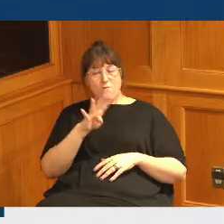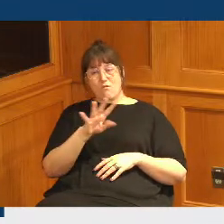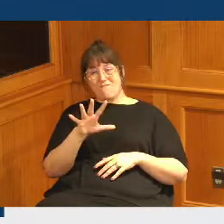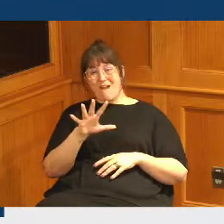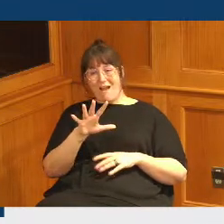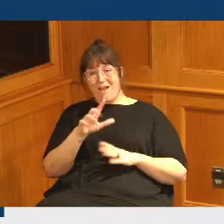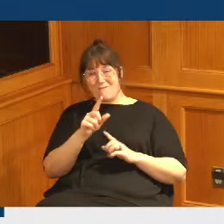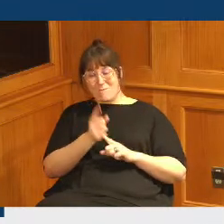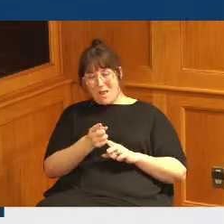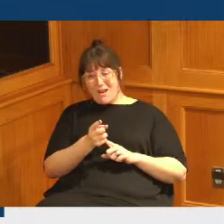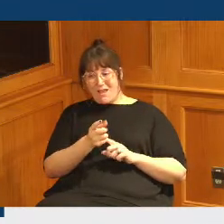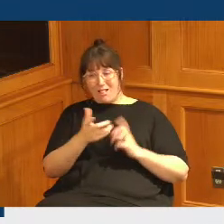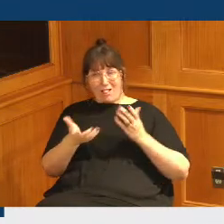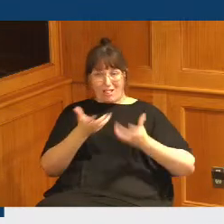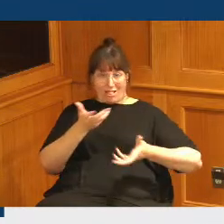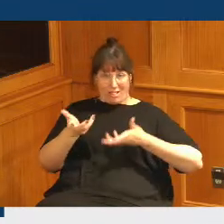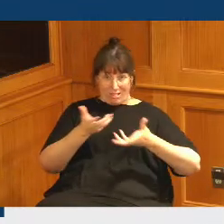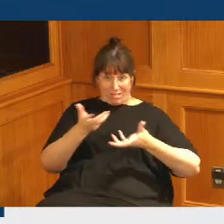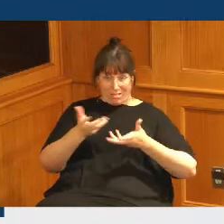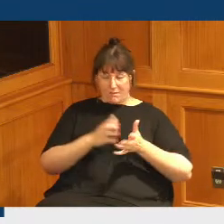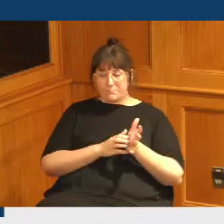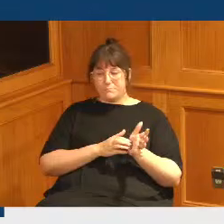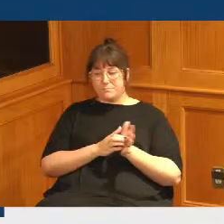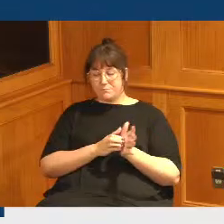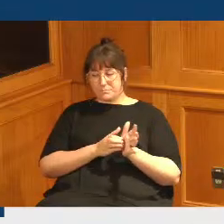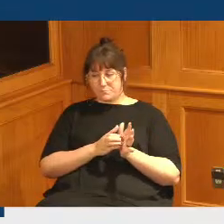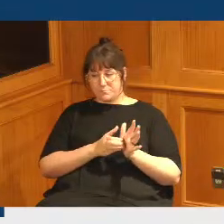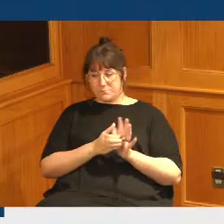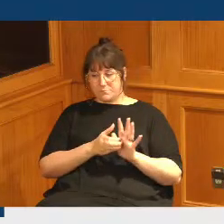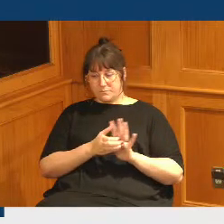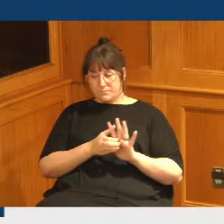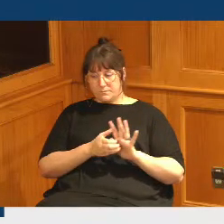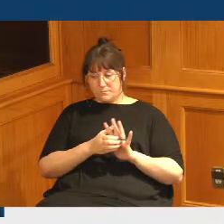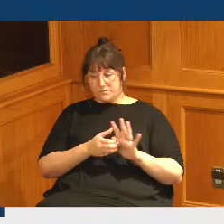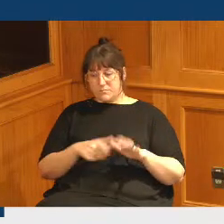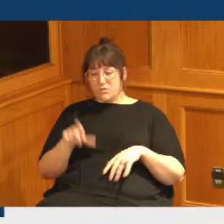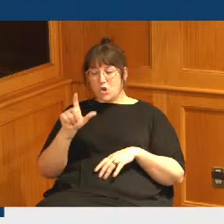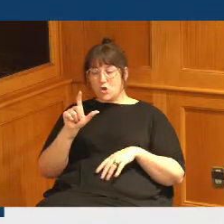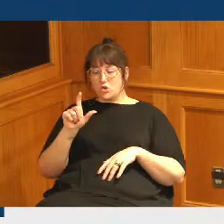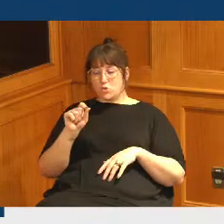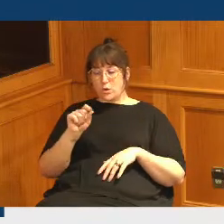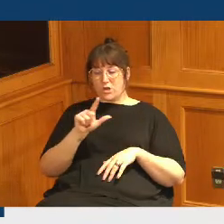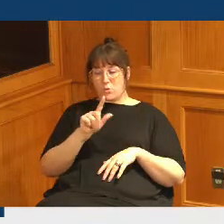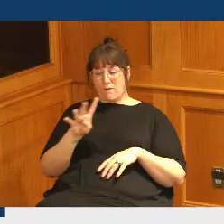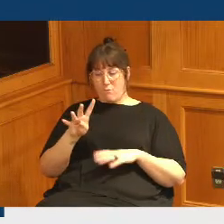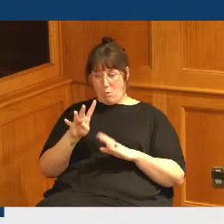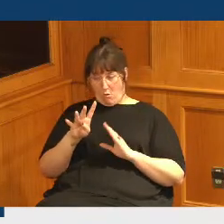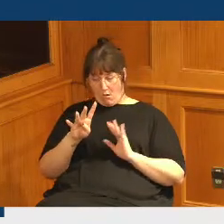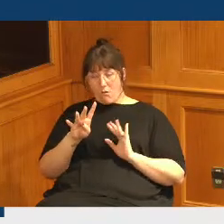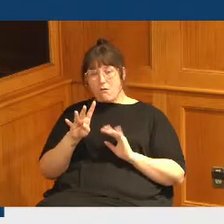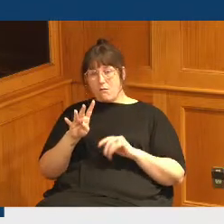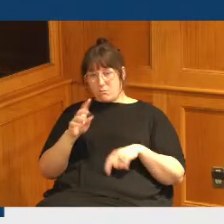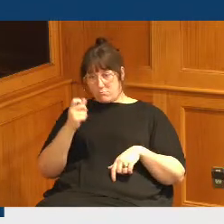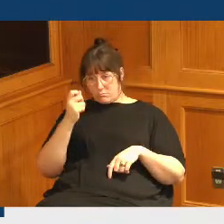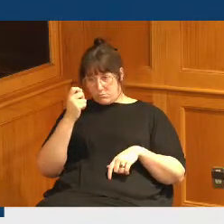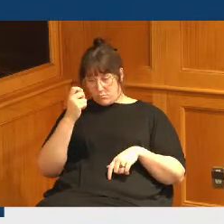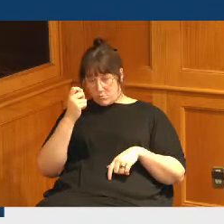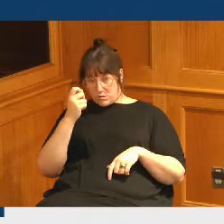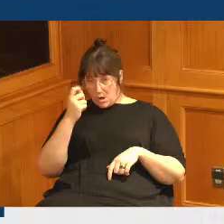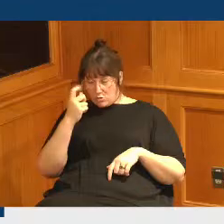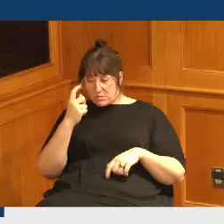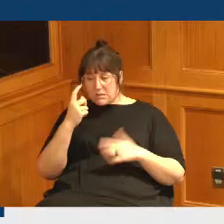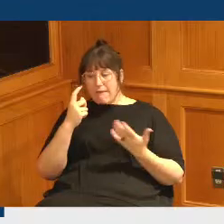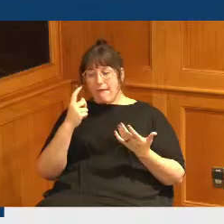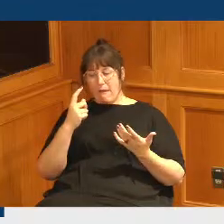minutes. And beginning in the fourth quarter in 2024, the Eviction First Hearing Limited Representation